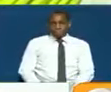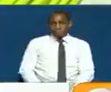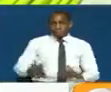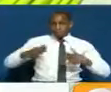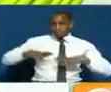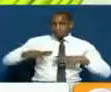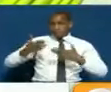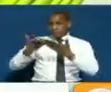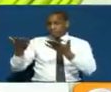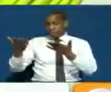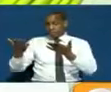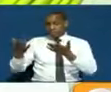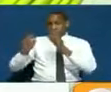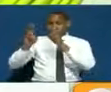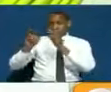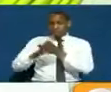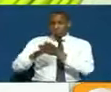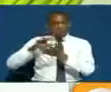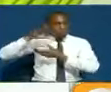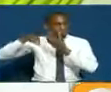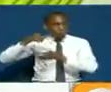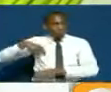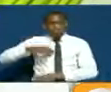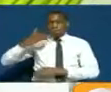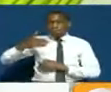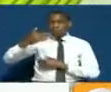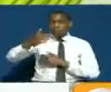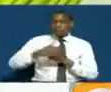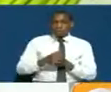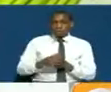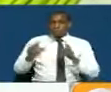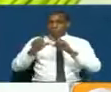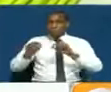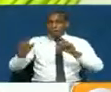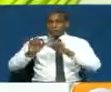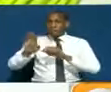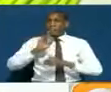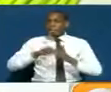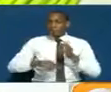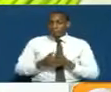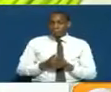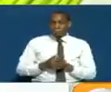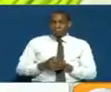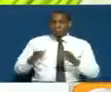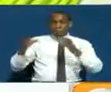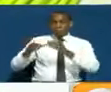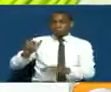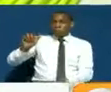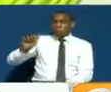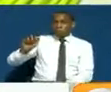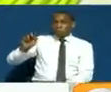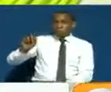Wale ambao walikuwa na mambo ya kutukoroga kila mara walikuwa wanasema chama cha